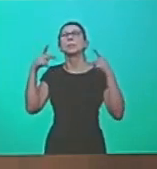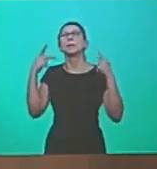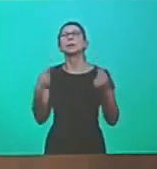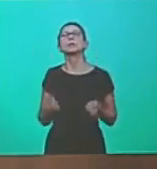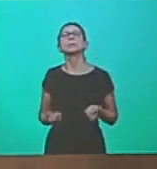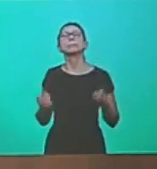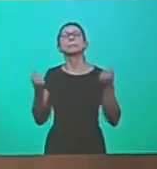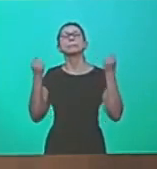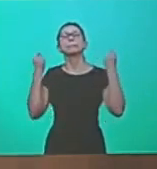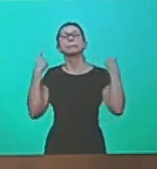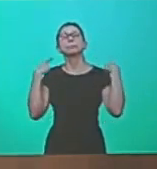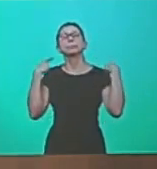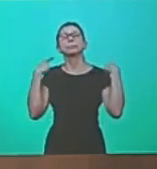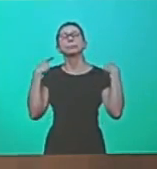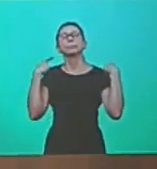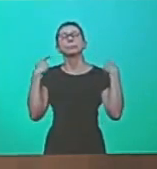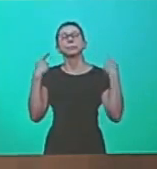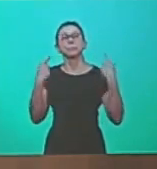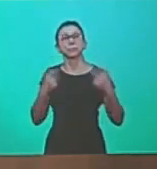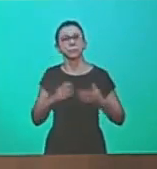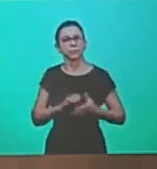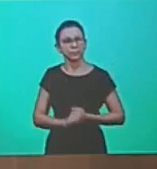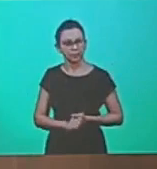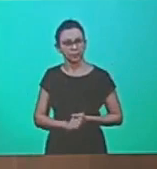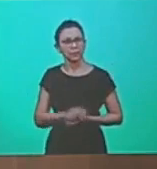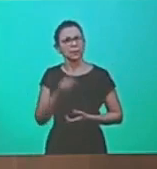don't even listen to what the pastor is saying.